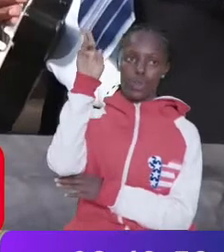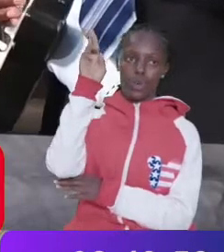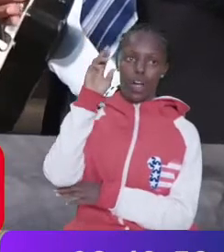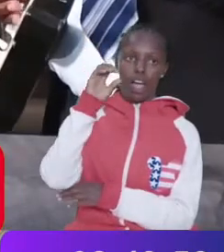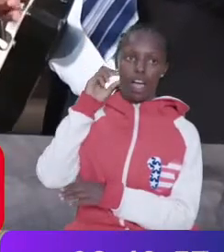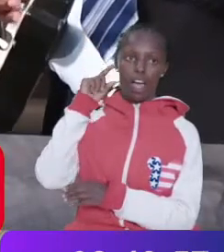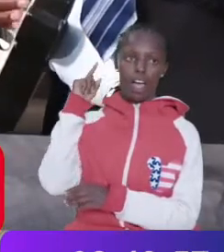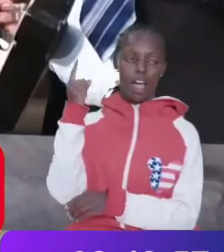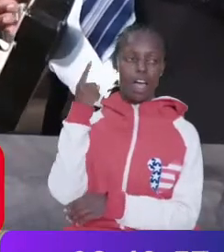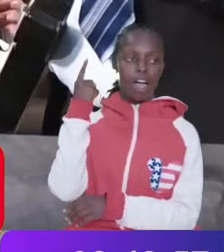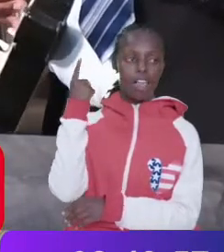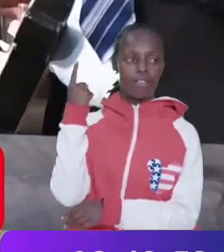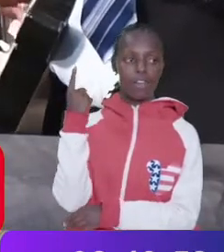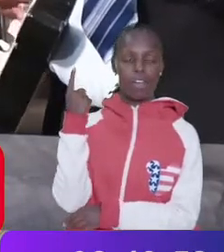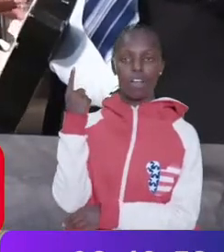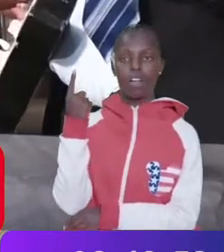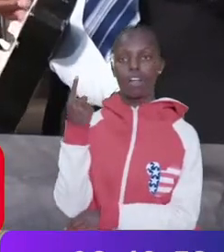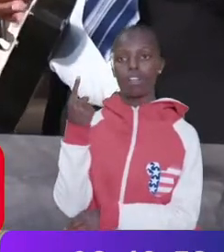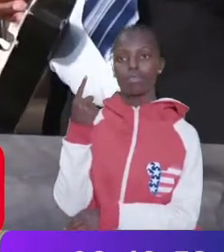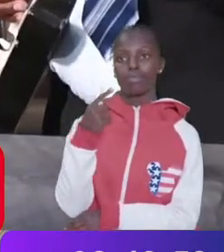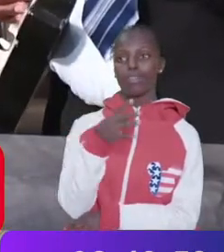You are Alpha